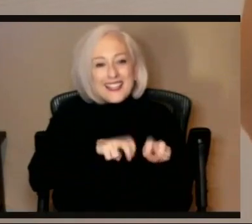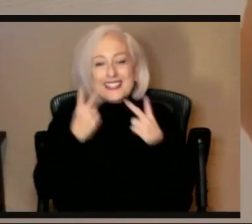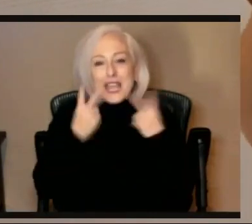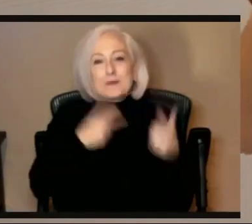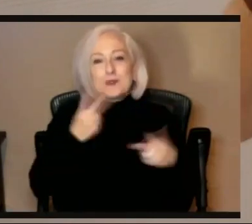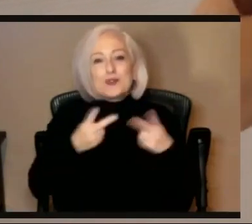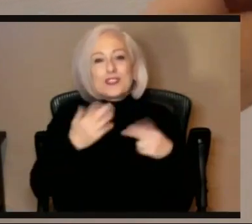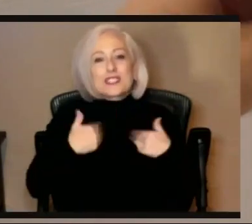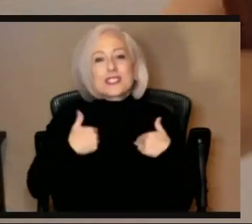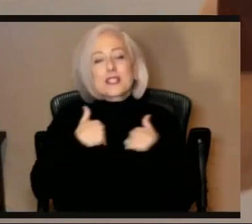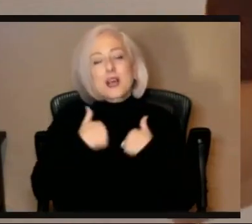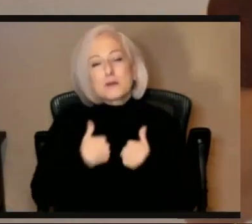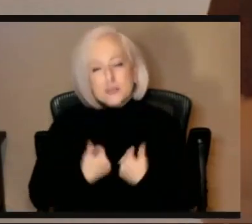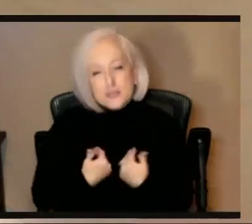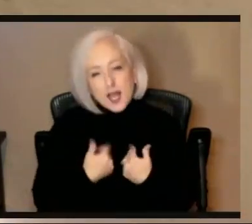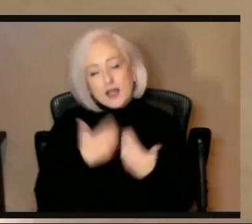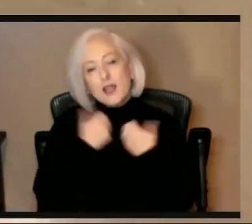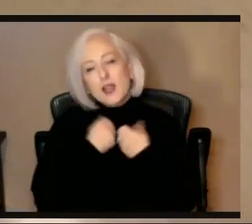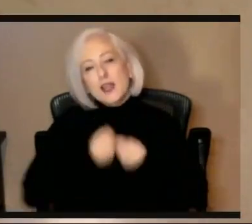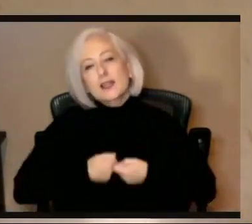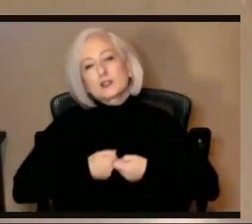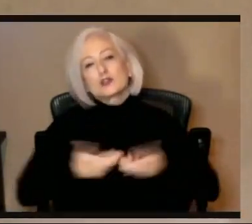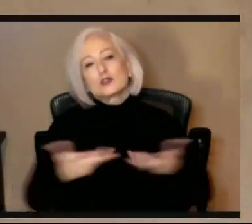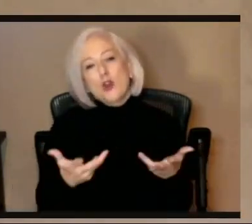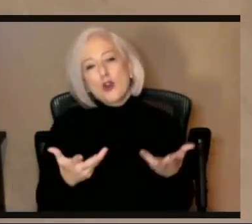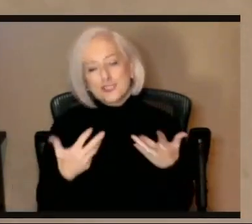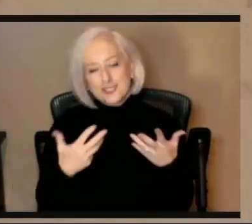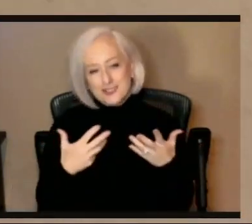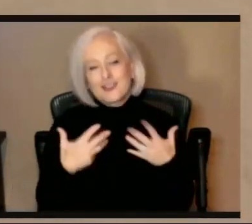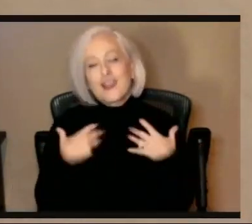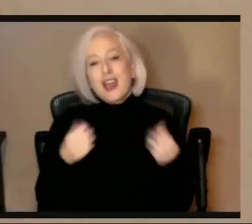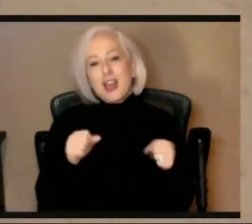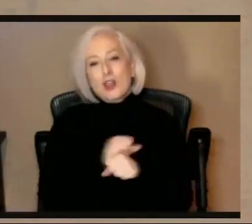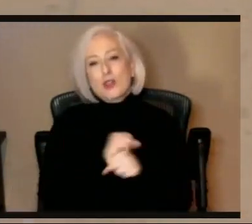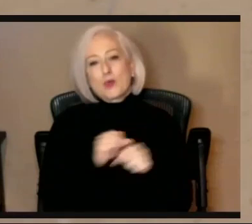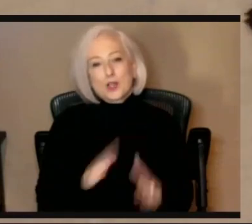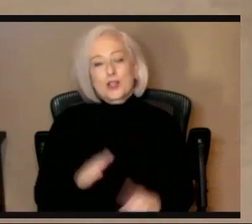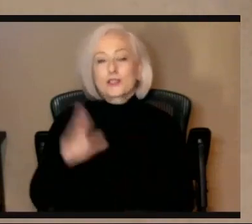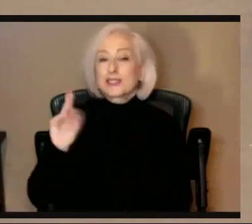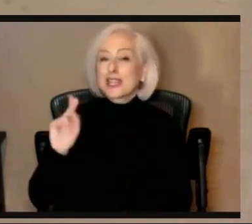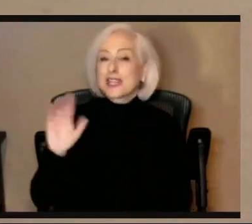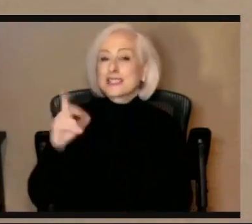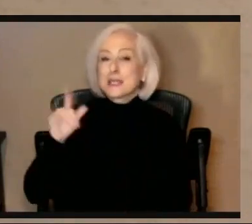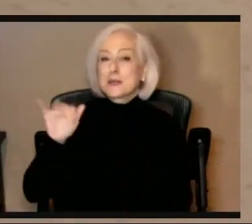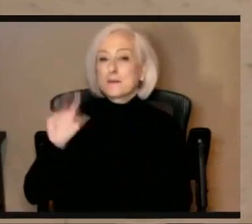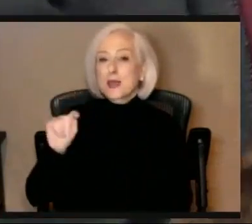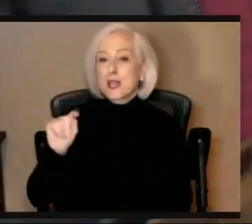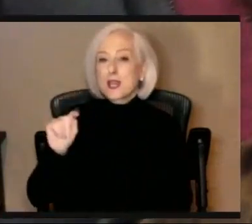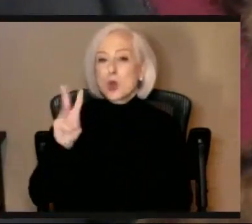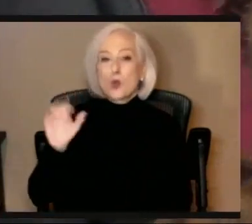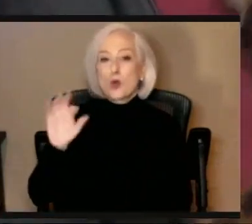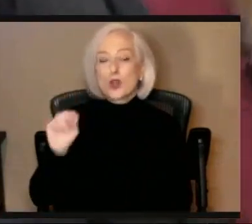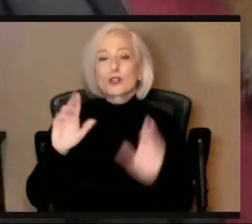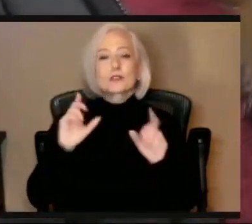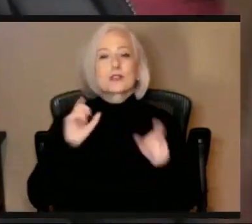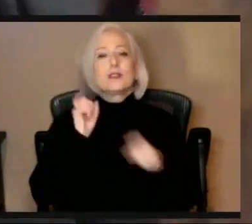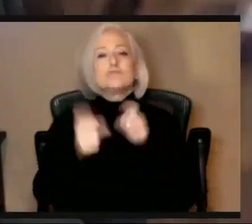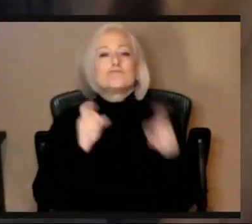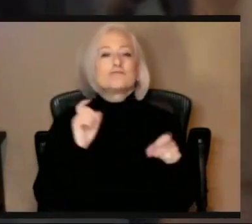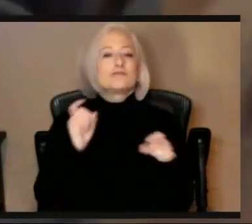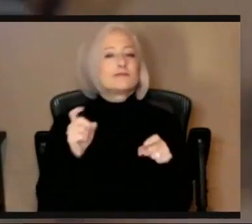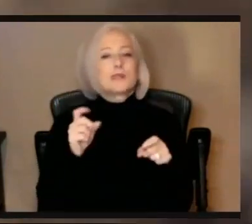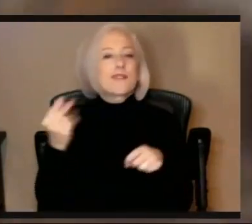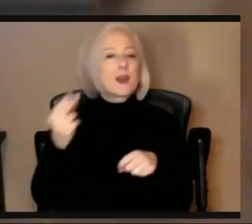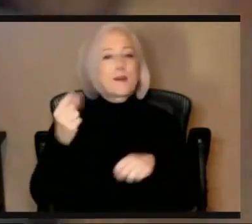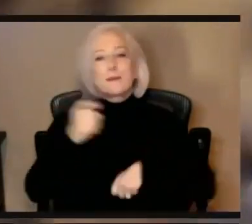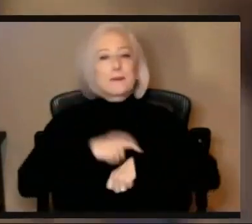workers at the health system. This happened on Friday. The Casey Pet Project donated this puppy time to help energize these employees last week.